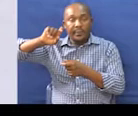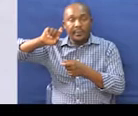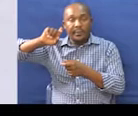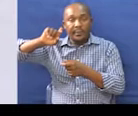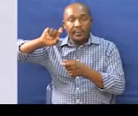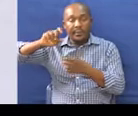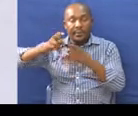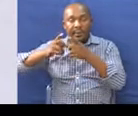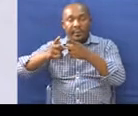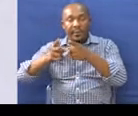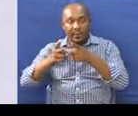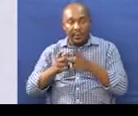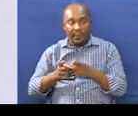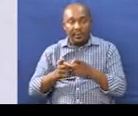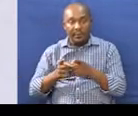then